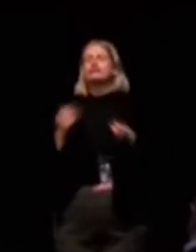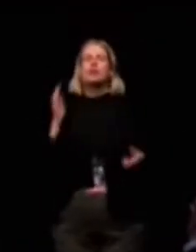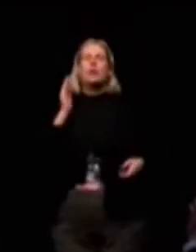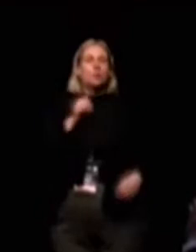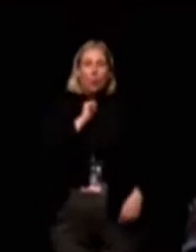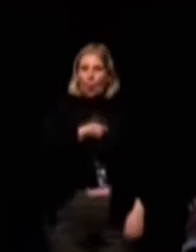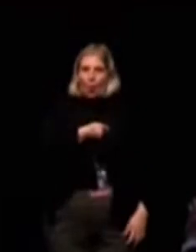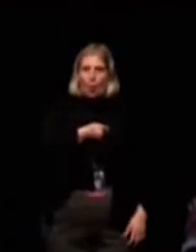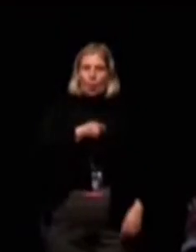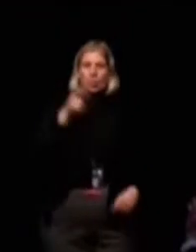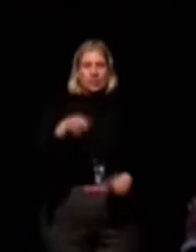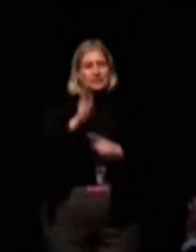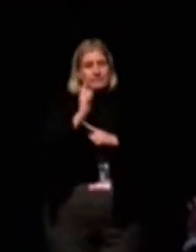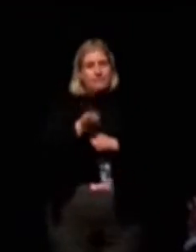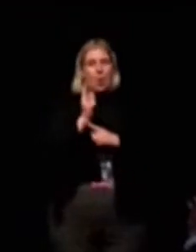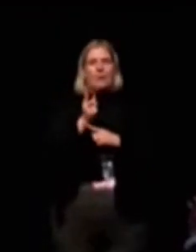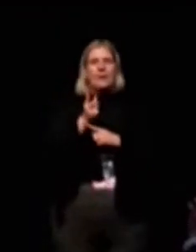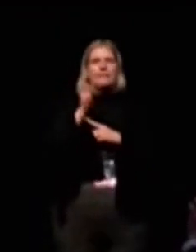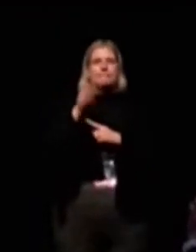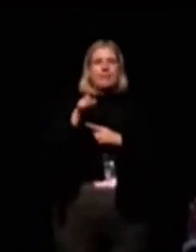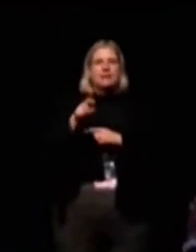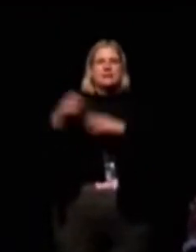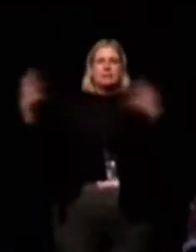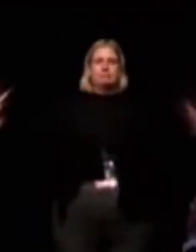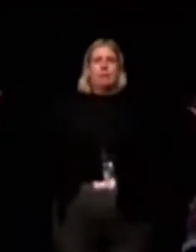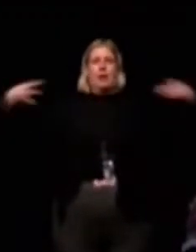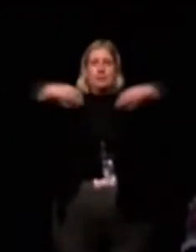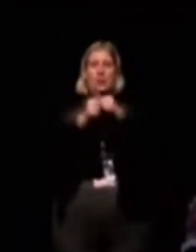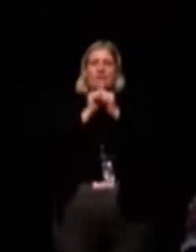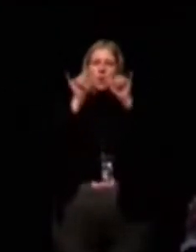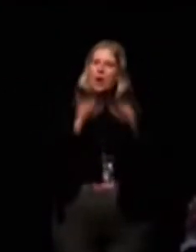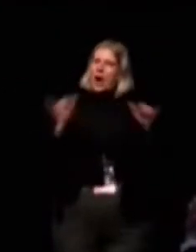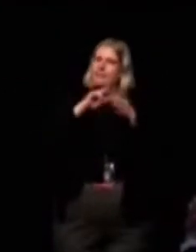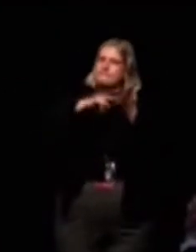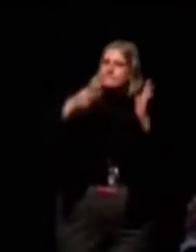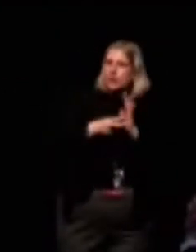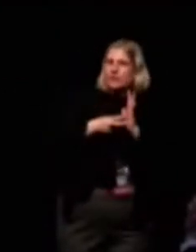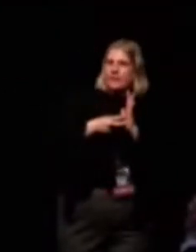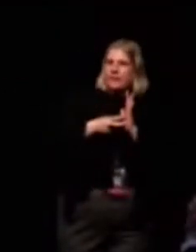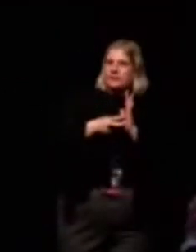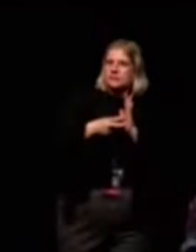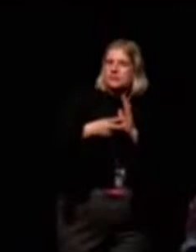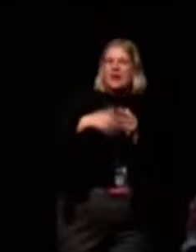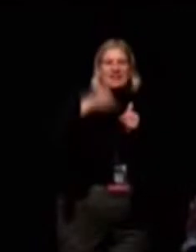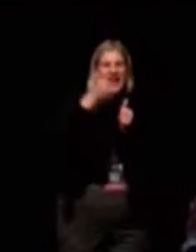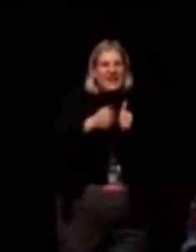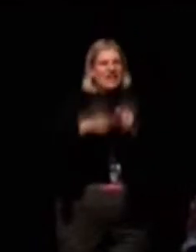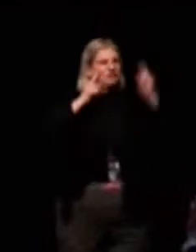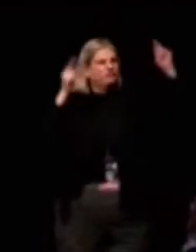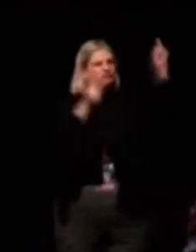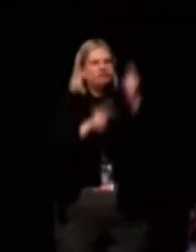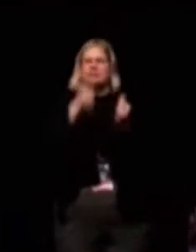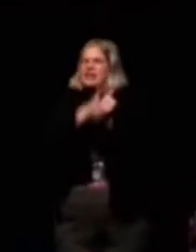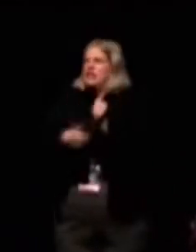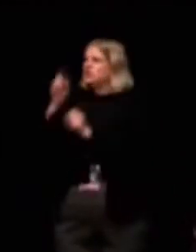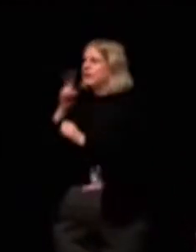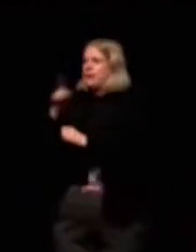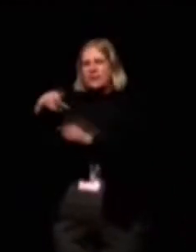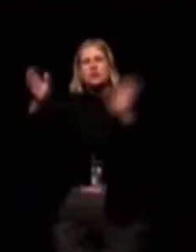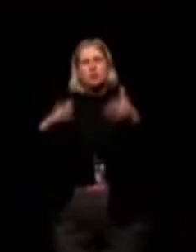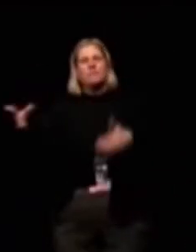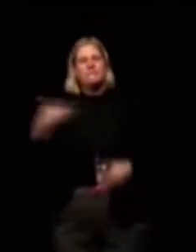this moment must be the common purpose and the shared objective of every single Democrat in this